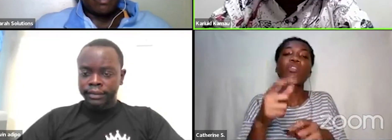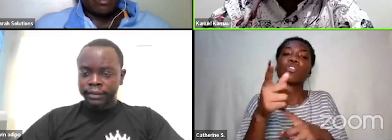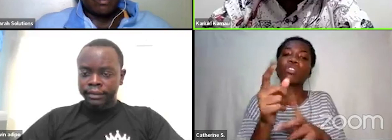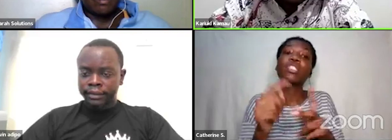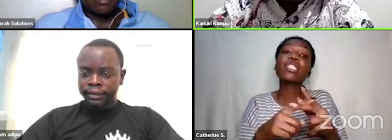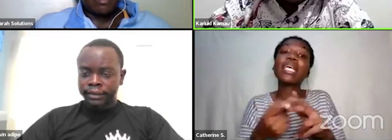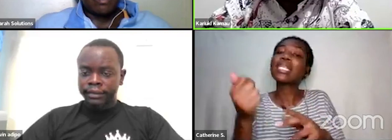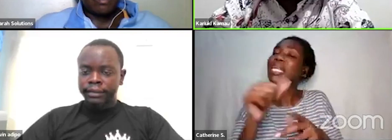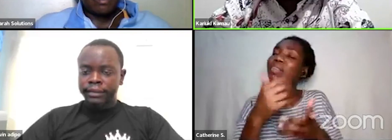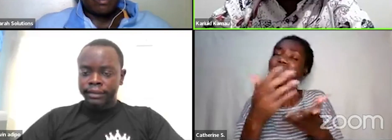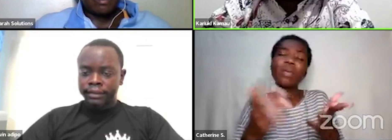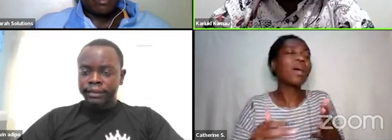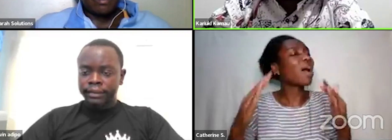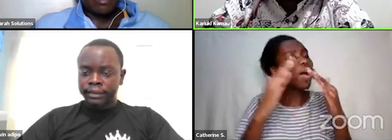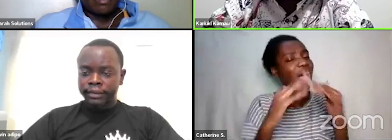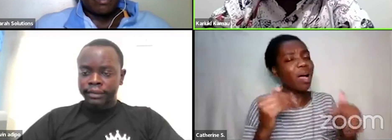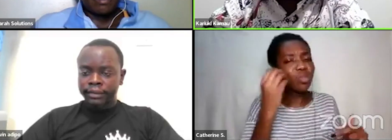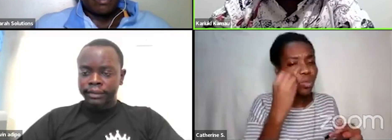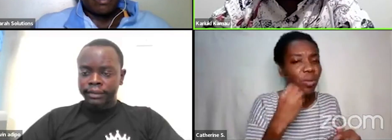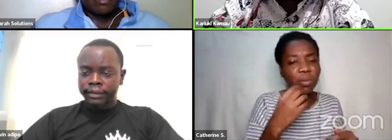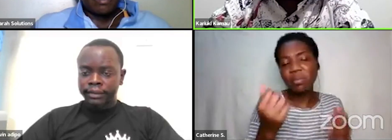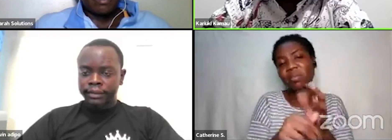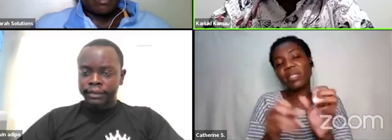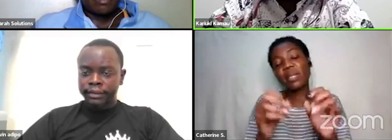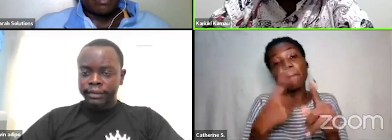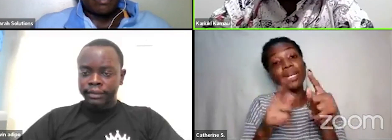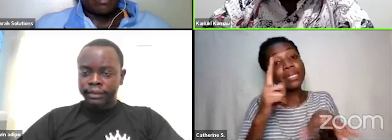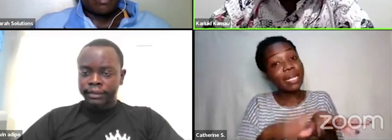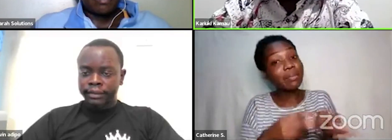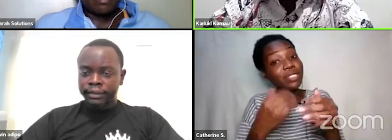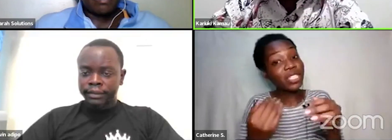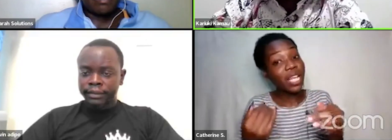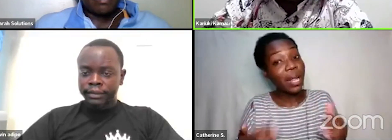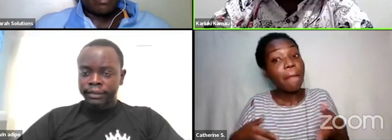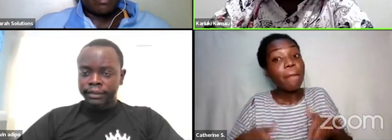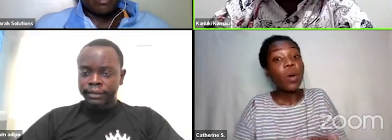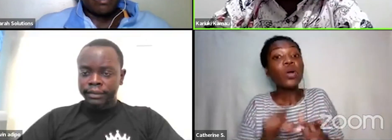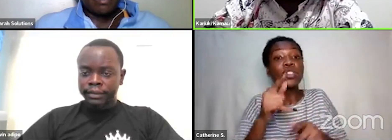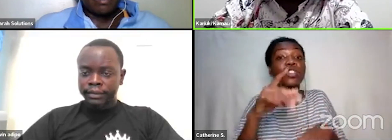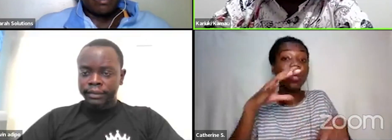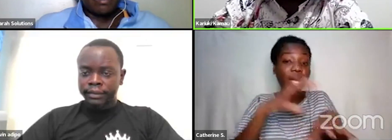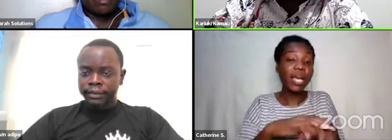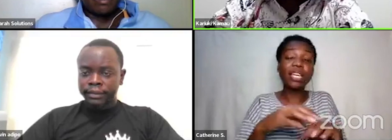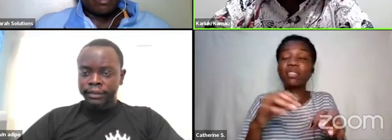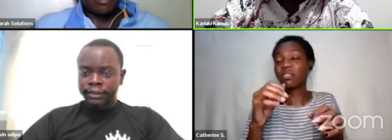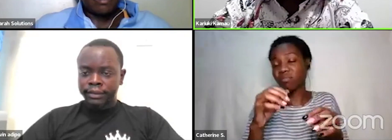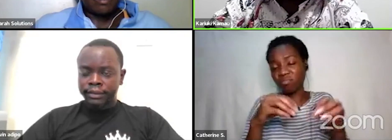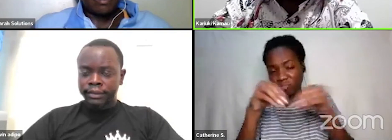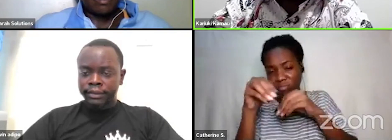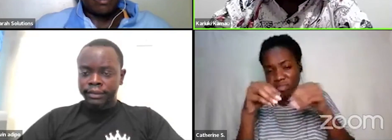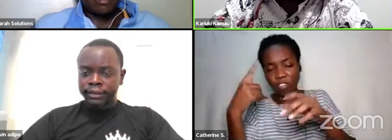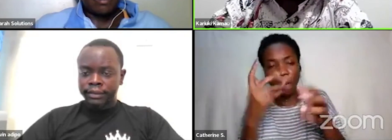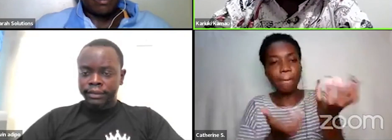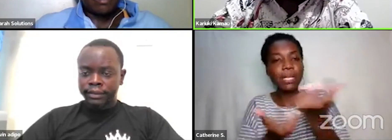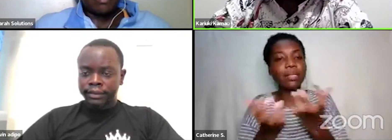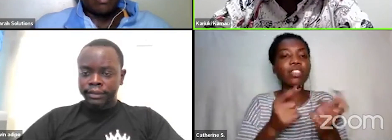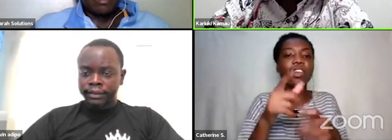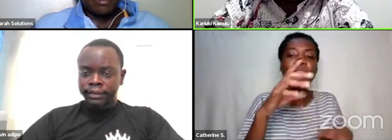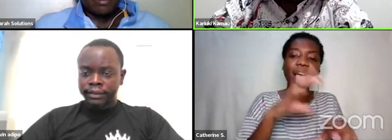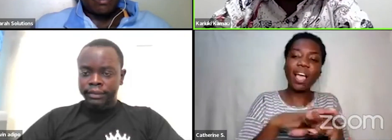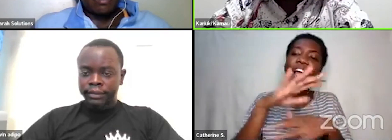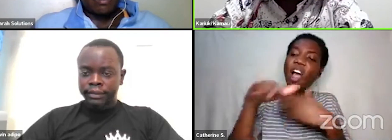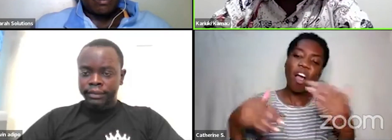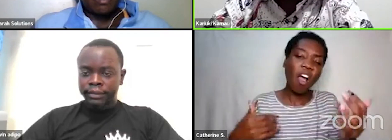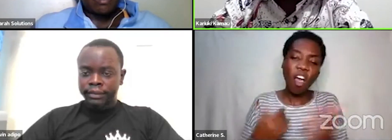anywhere. But the moment the child is born, the moment you have gotten shape in your business, get all the